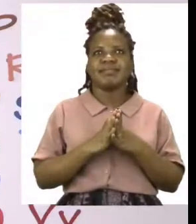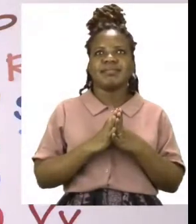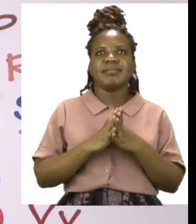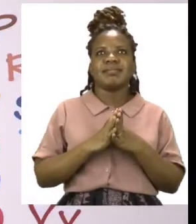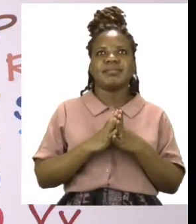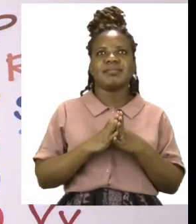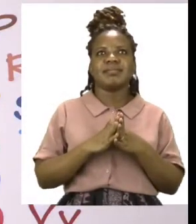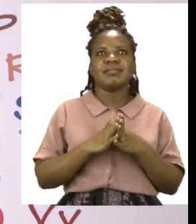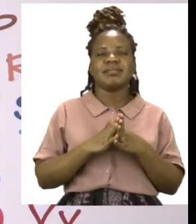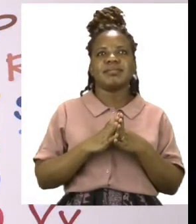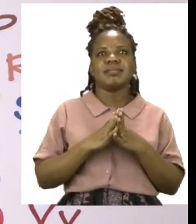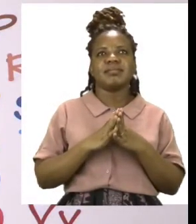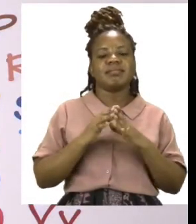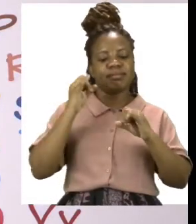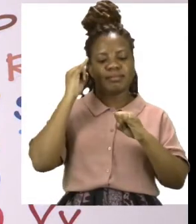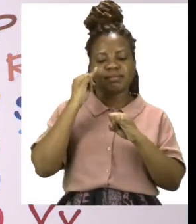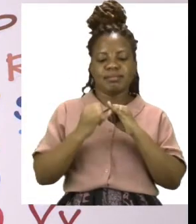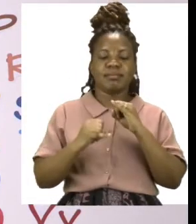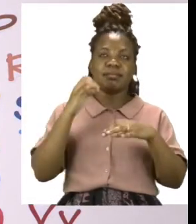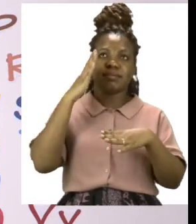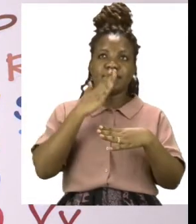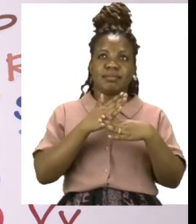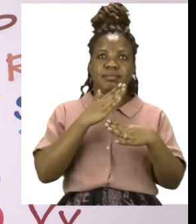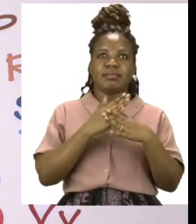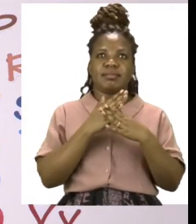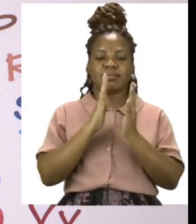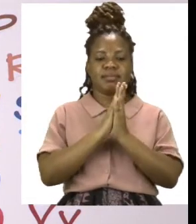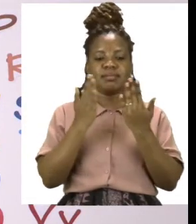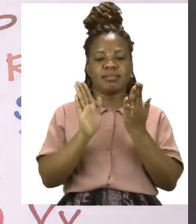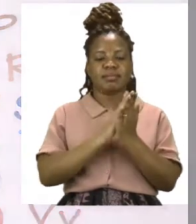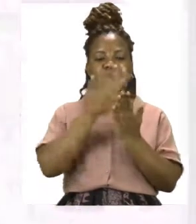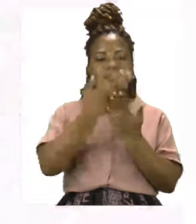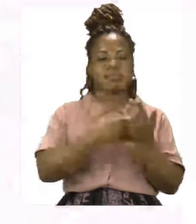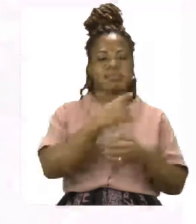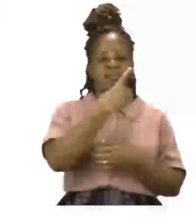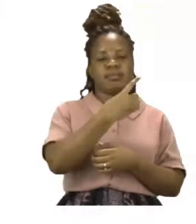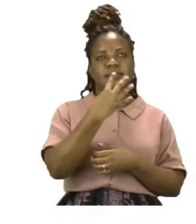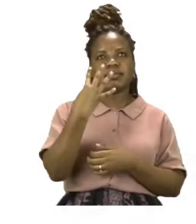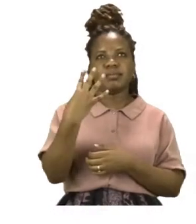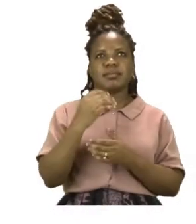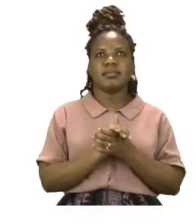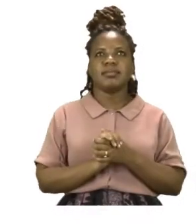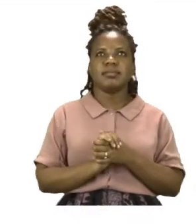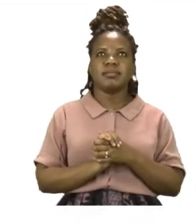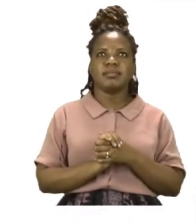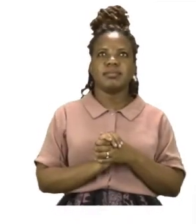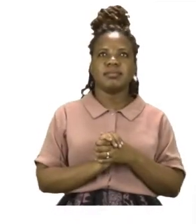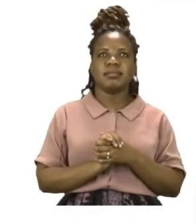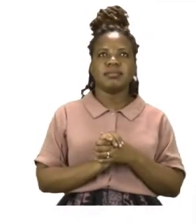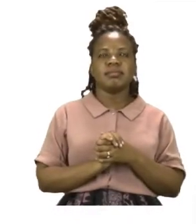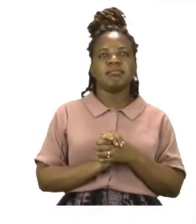Now, let us do our last exercise for today on page 14. On page 14, we are going to be